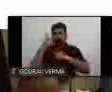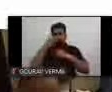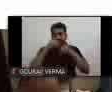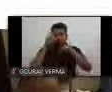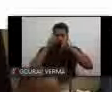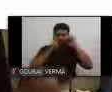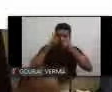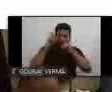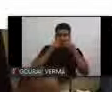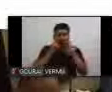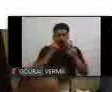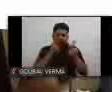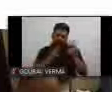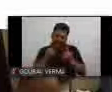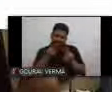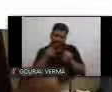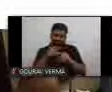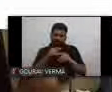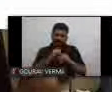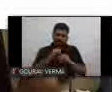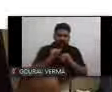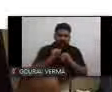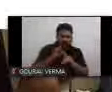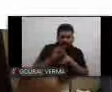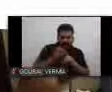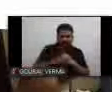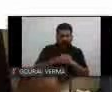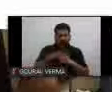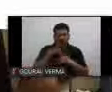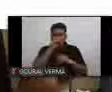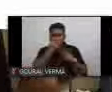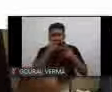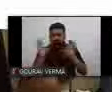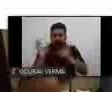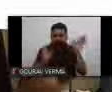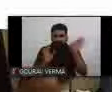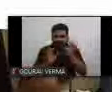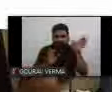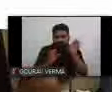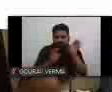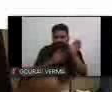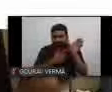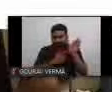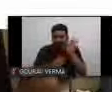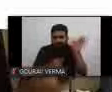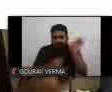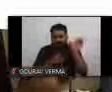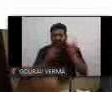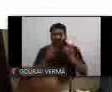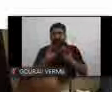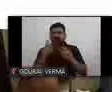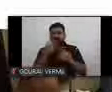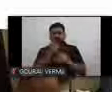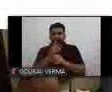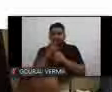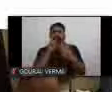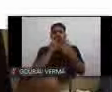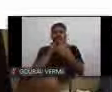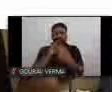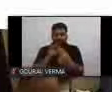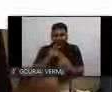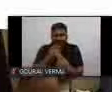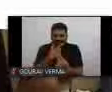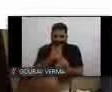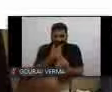dekhe, familiar action dekhe, toys ko shake karke, kya teacher ka face dekhe haste hai ye bachcha. This